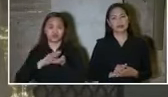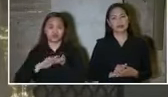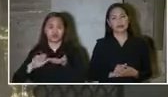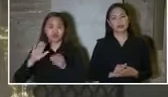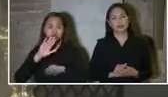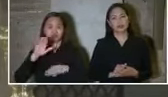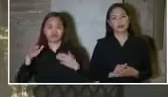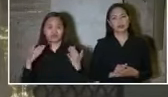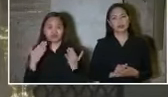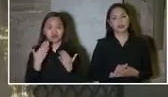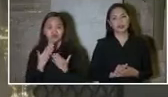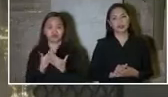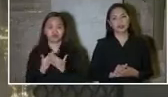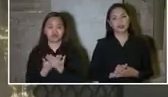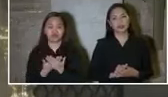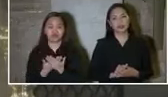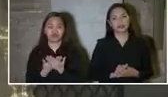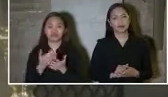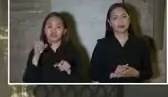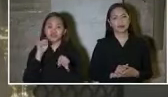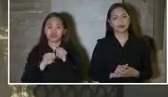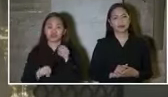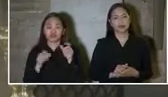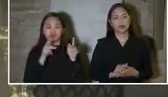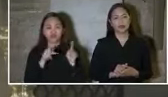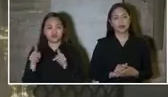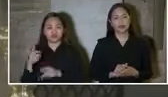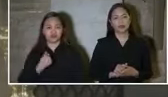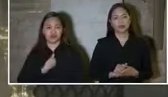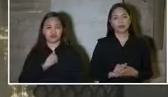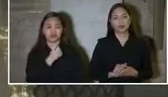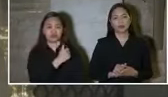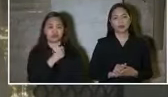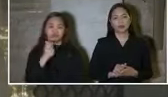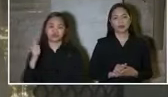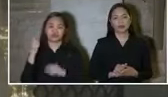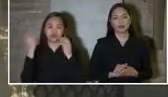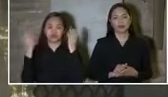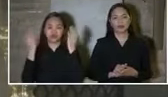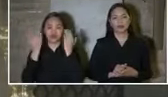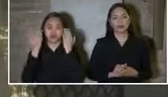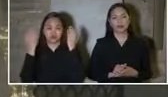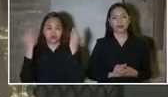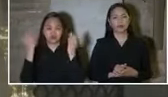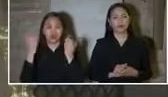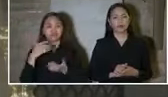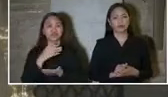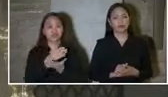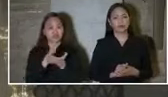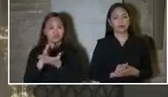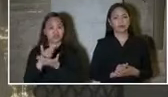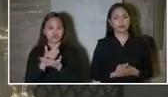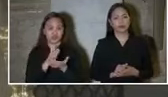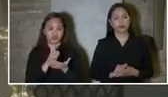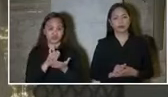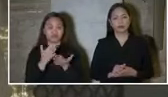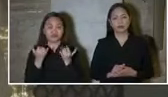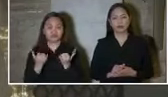all. And so, to prepare ourselves to celebrate and partake in